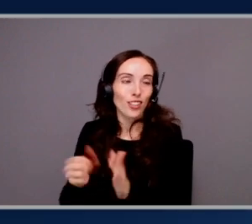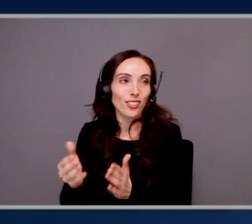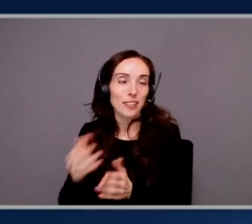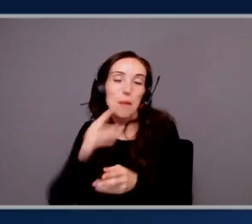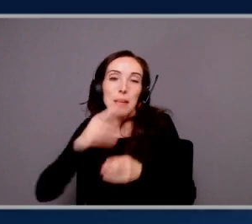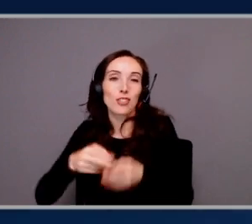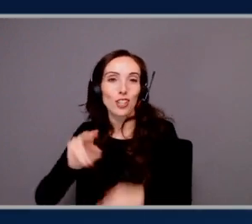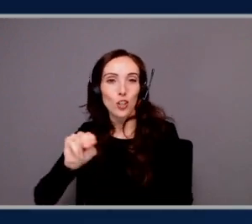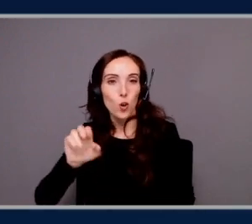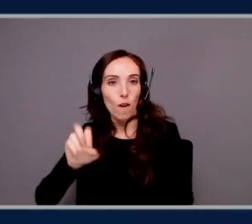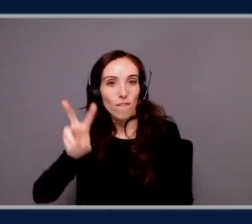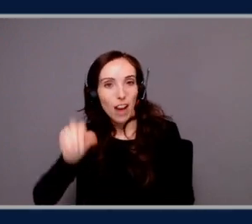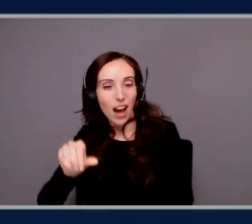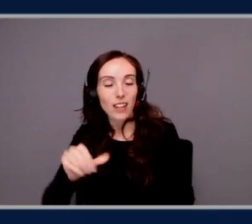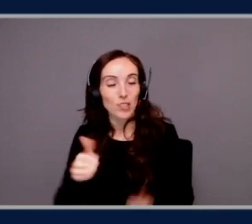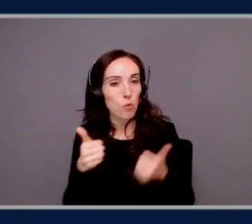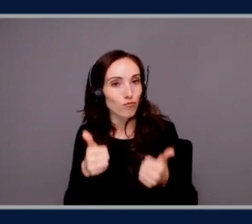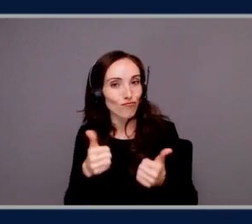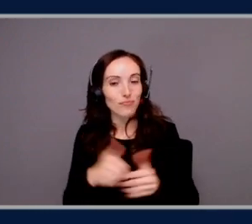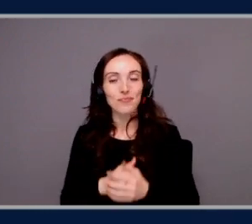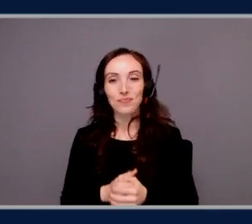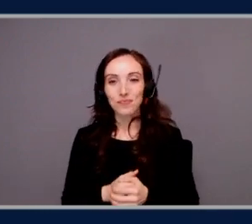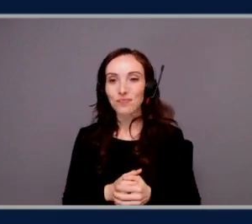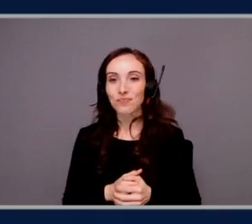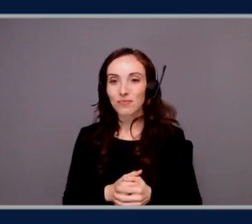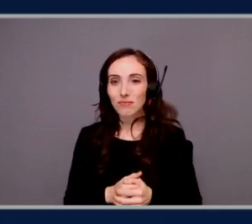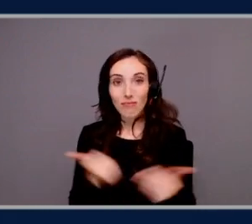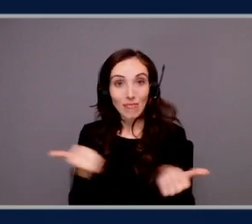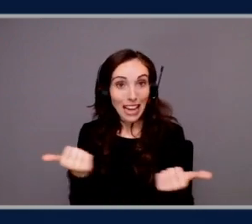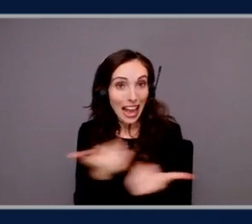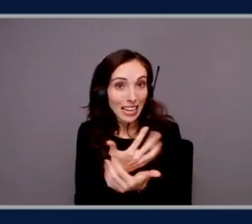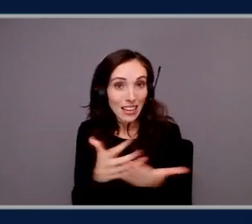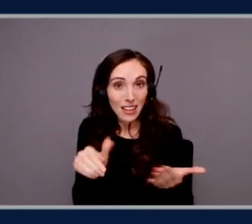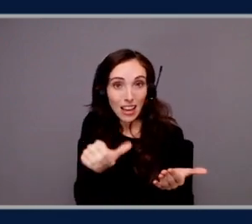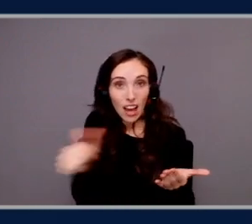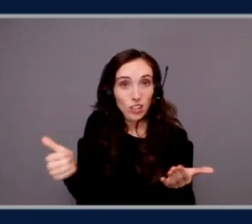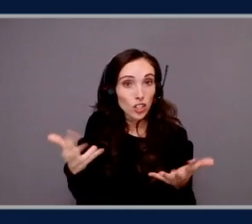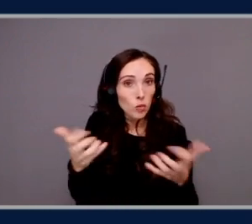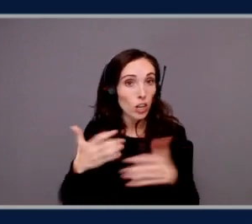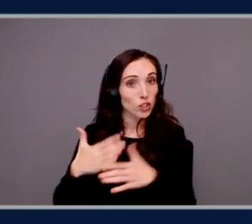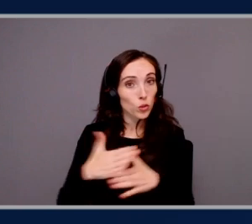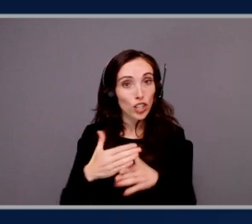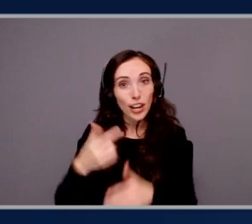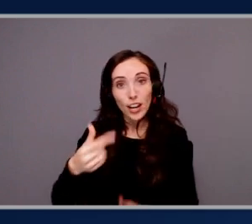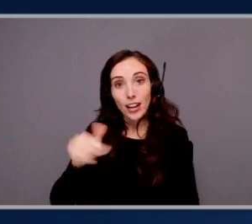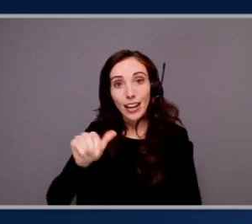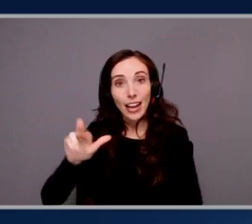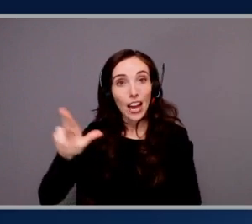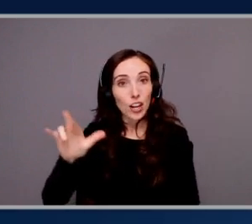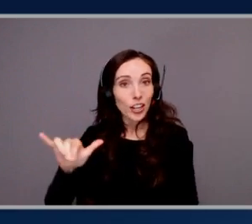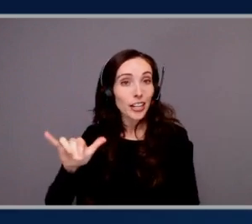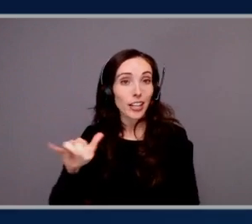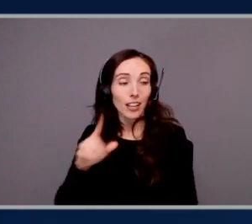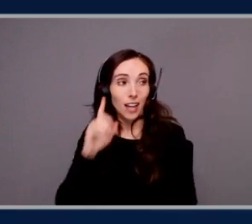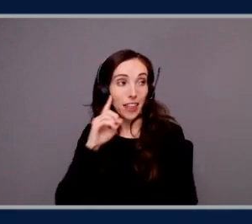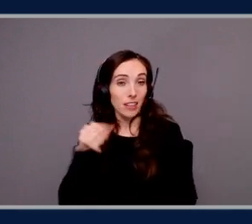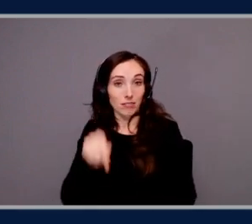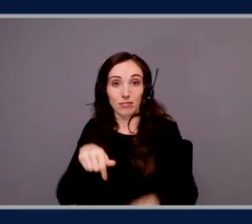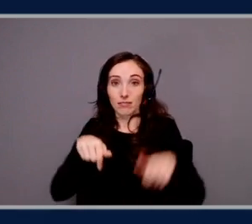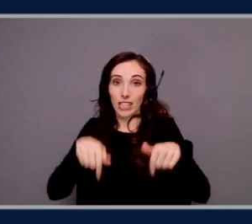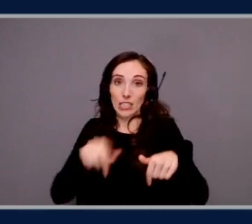that that's what that was. Anything else you would like to share, Gary? This is really cool. I think this is a